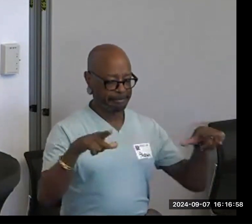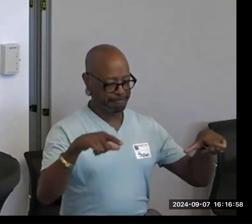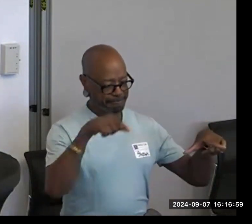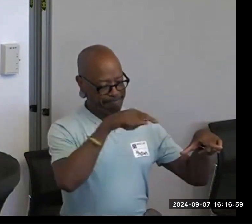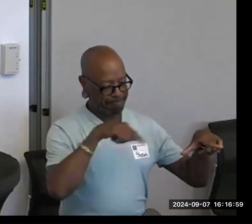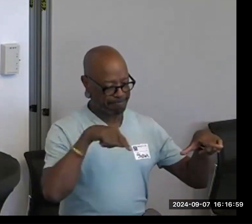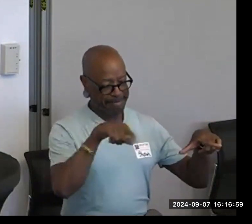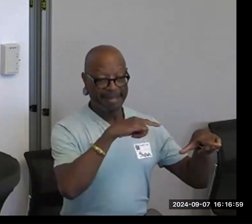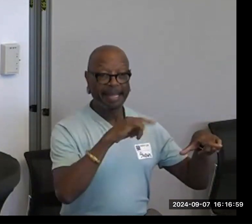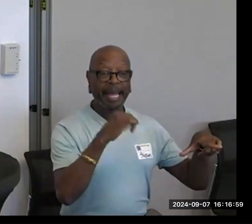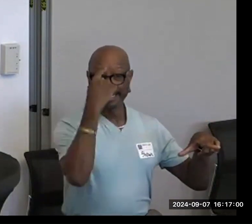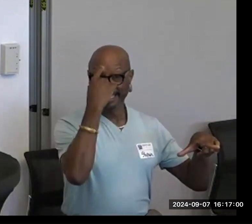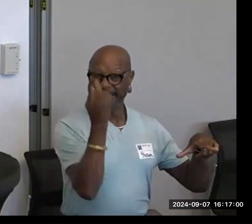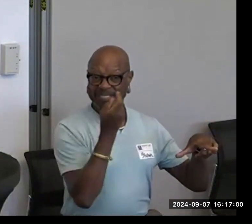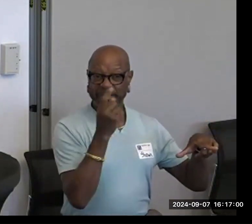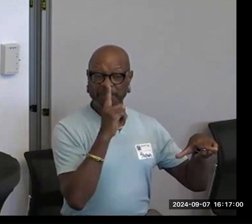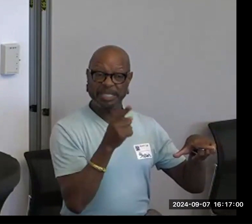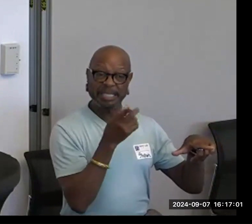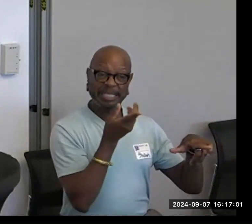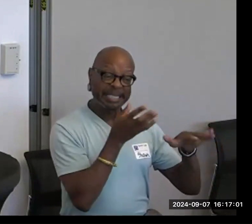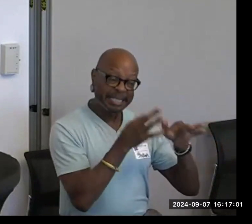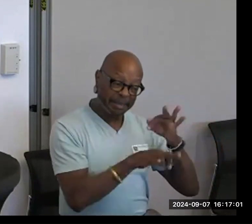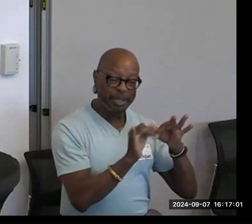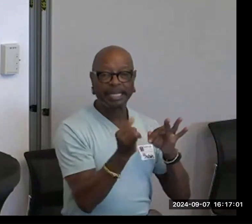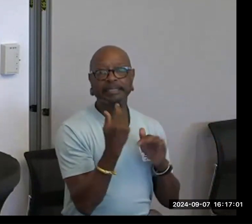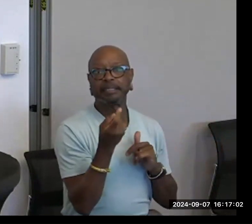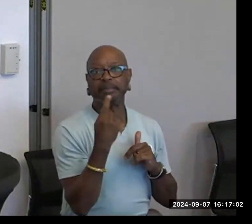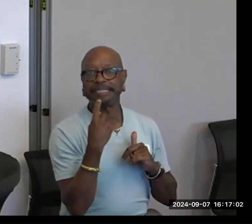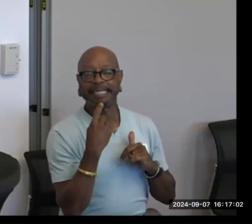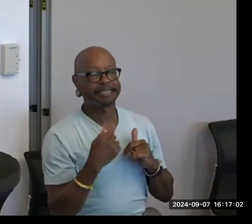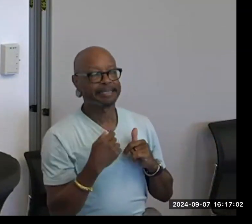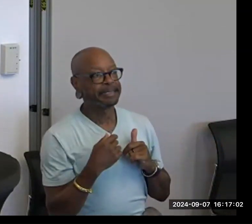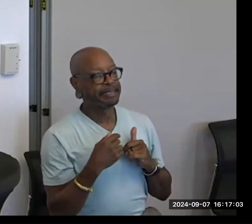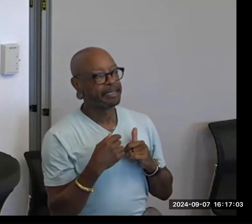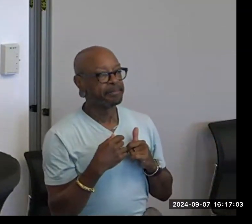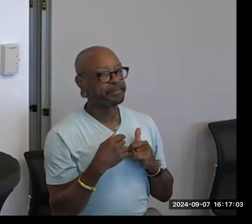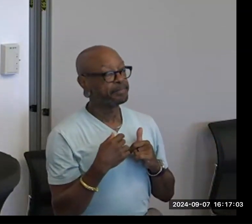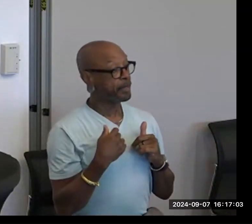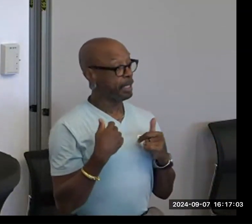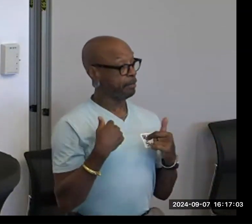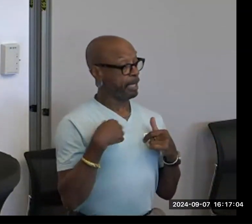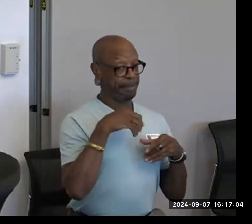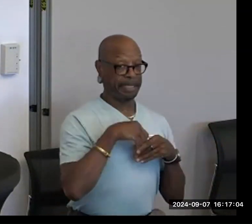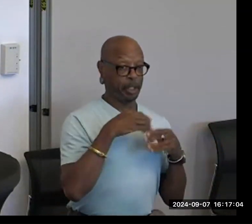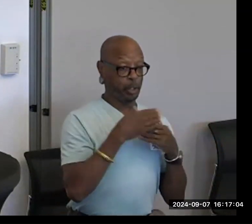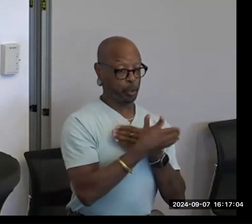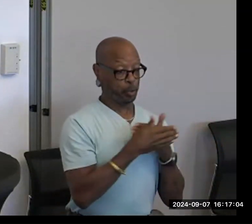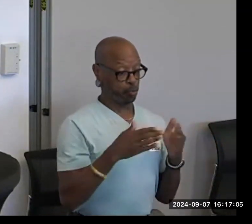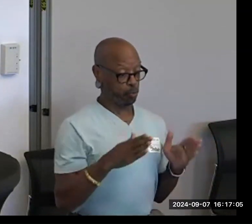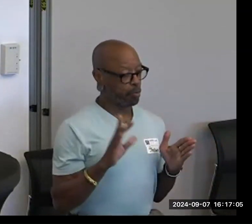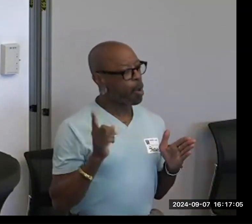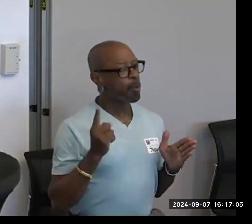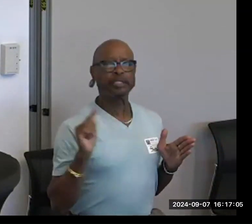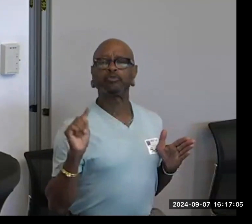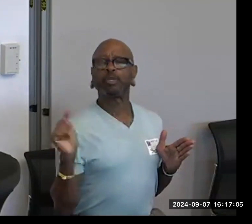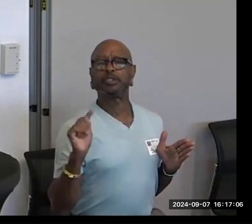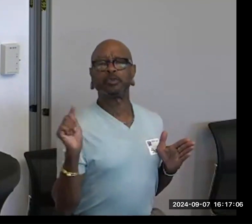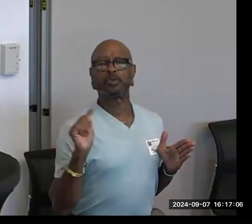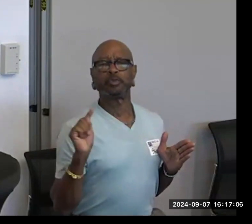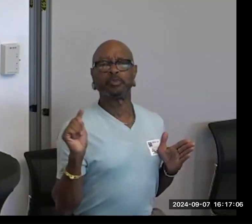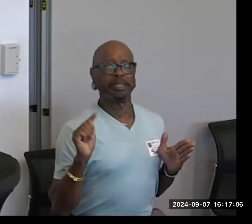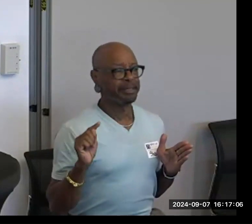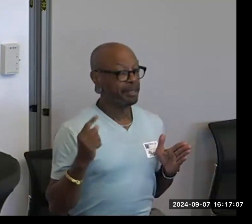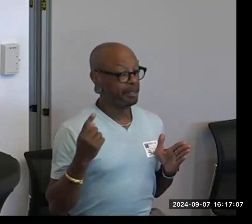So you think of something really as simple as somebody that says, I'm in this room, where's the restroom?